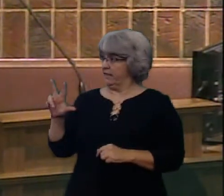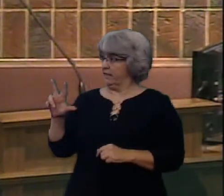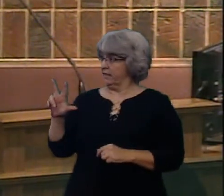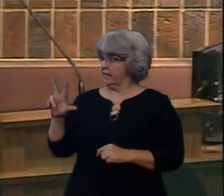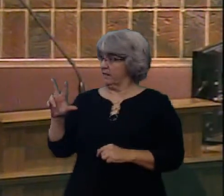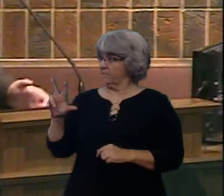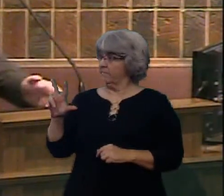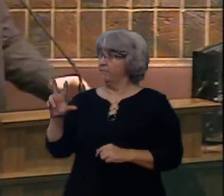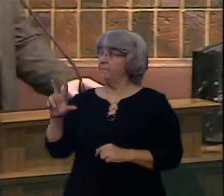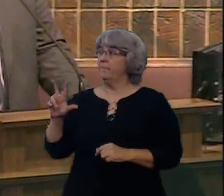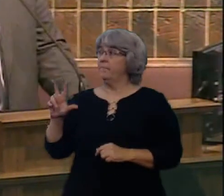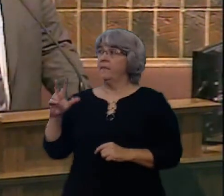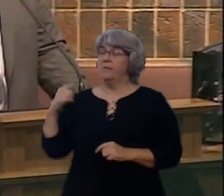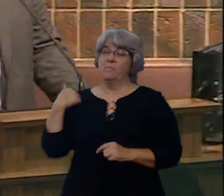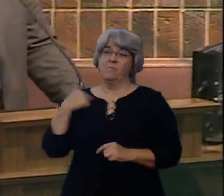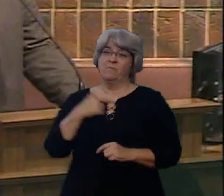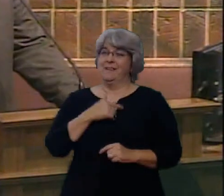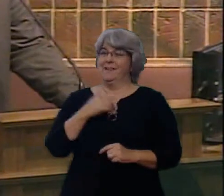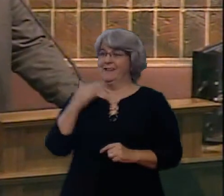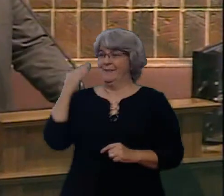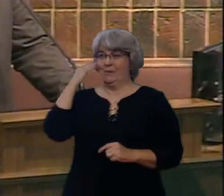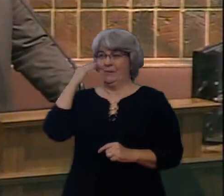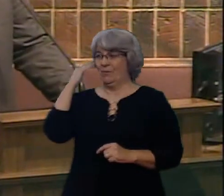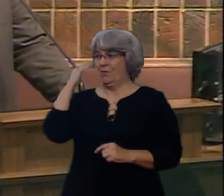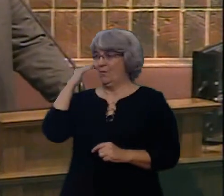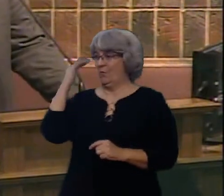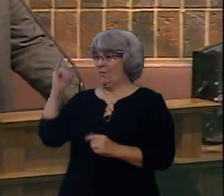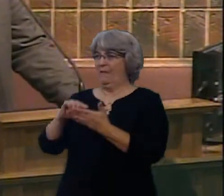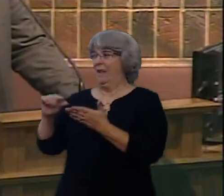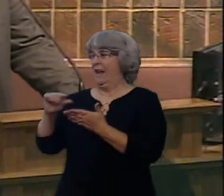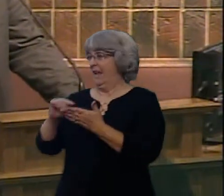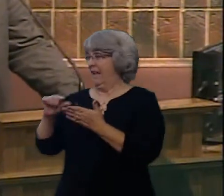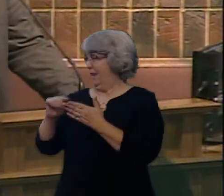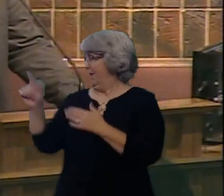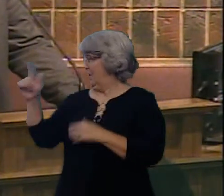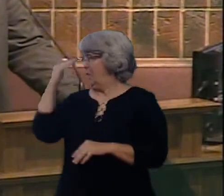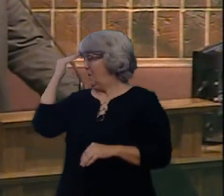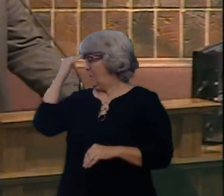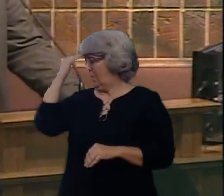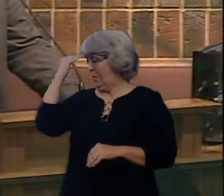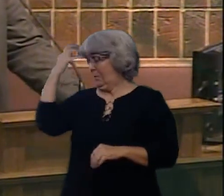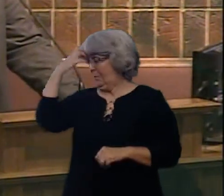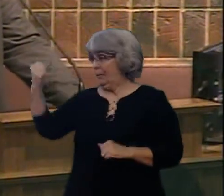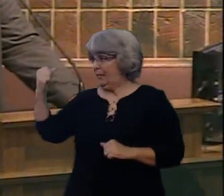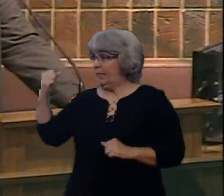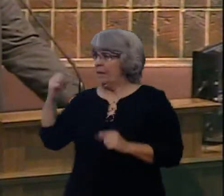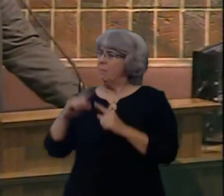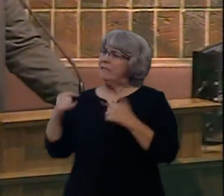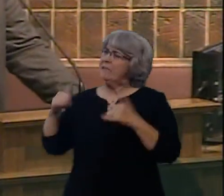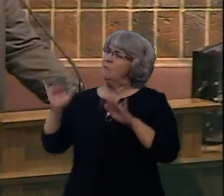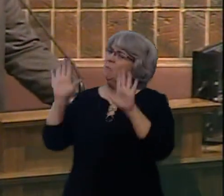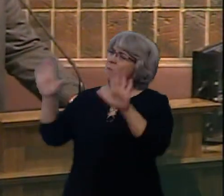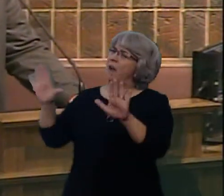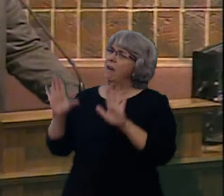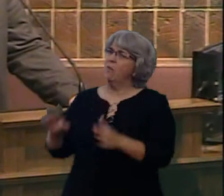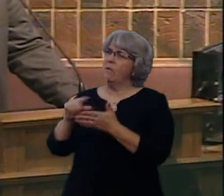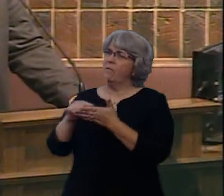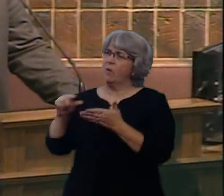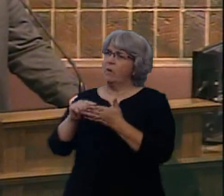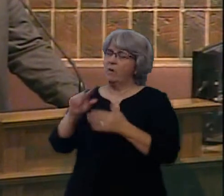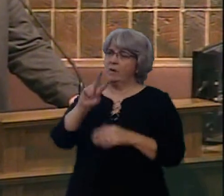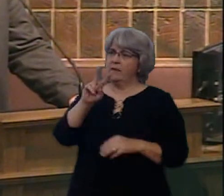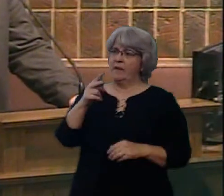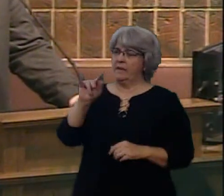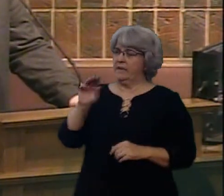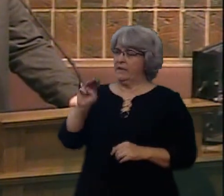And we all know this passage by heart, but it is a wonderful passage right here. 2 Timothy chapter 3